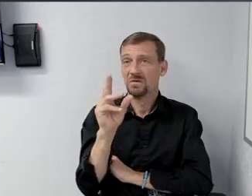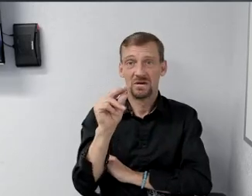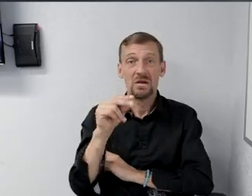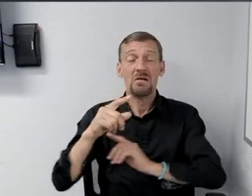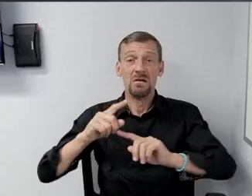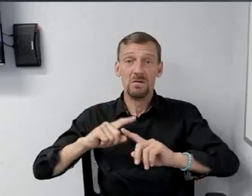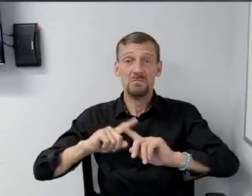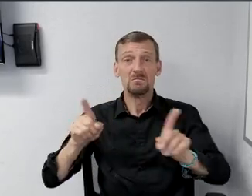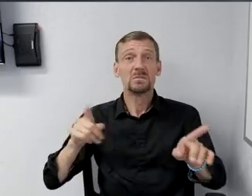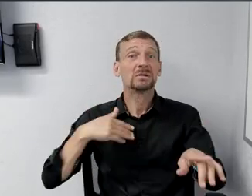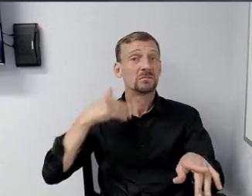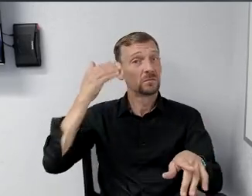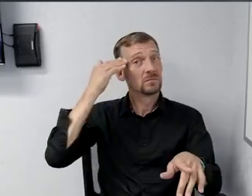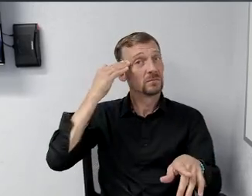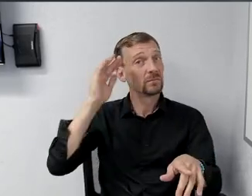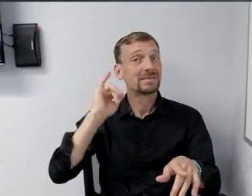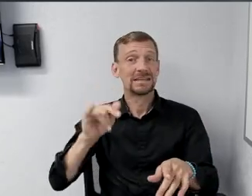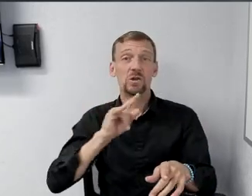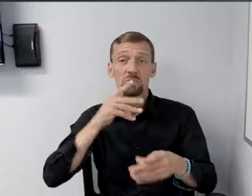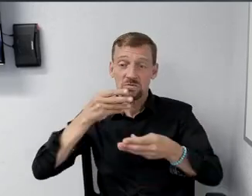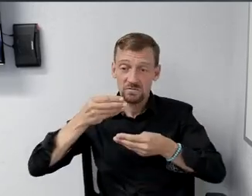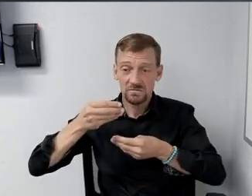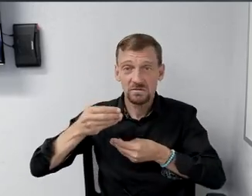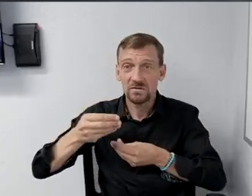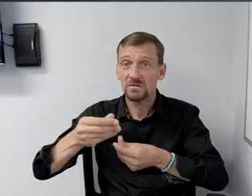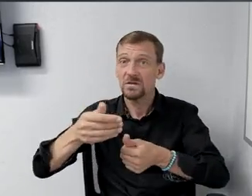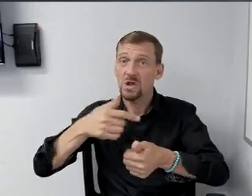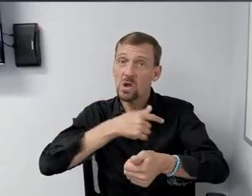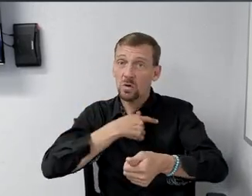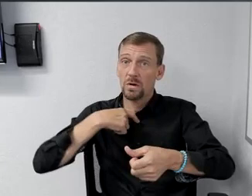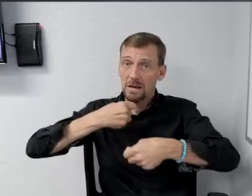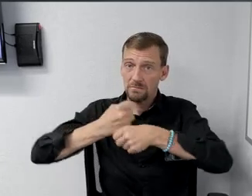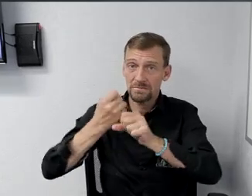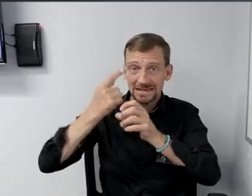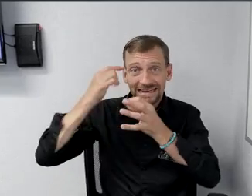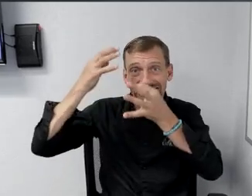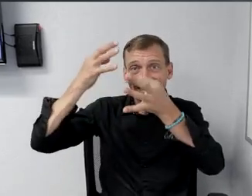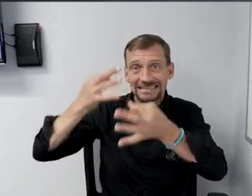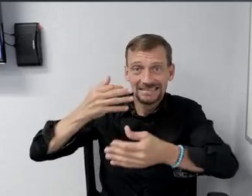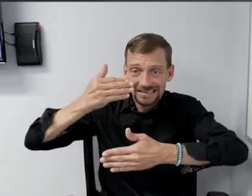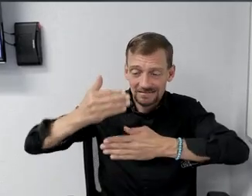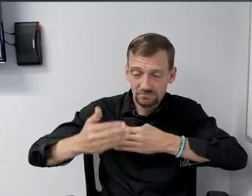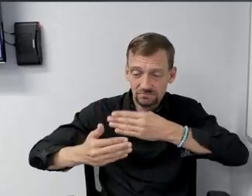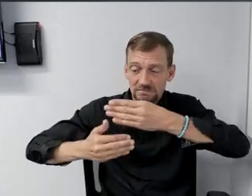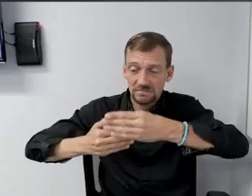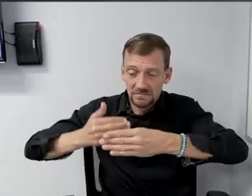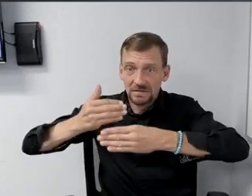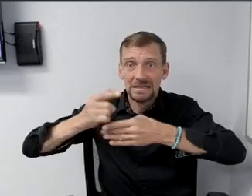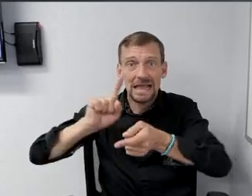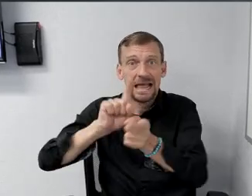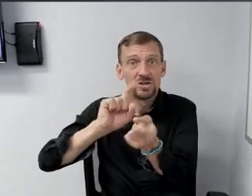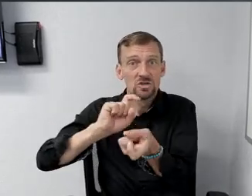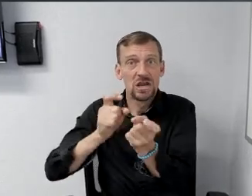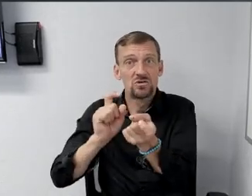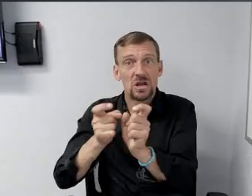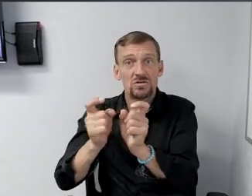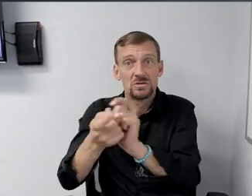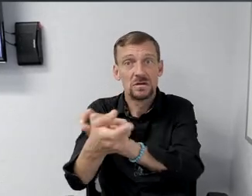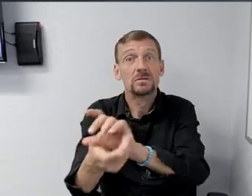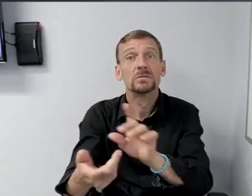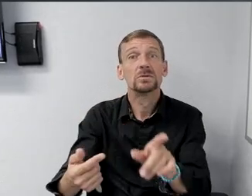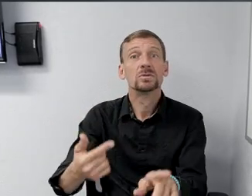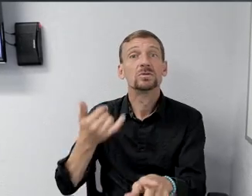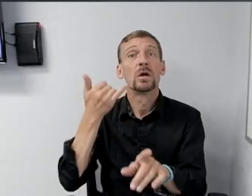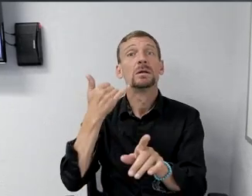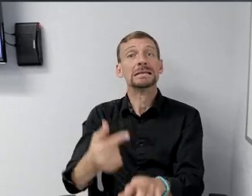back up. But again, this is very fluid. We're making Right. decisions, based on the changing conditions. So